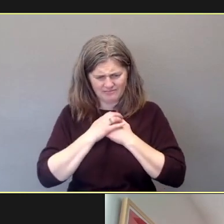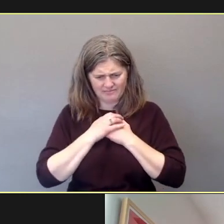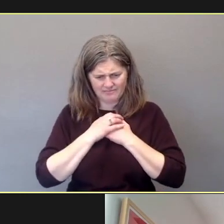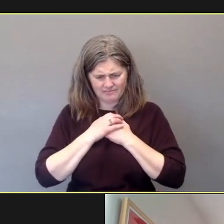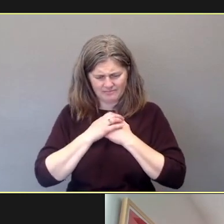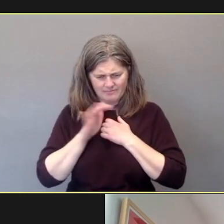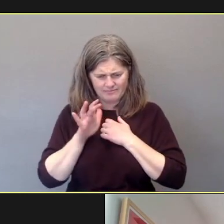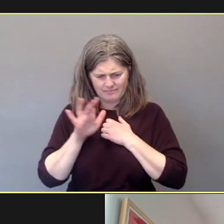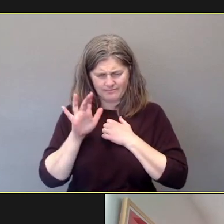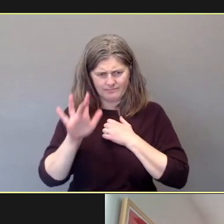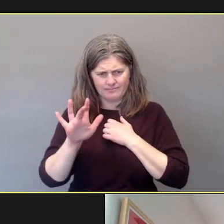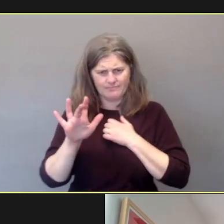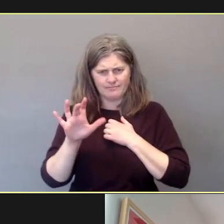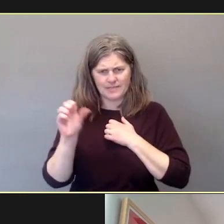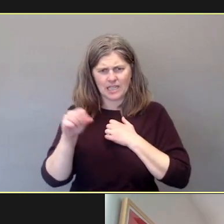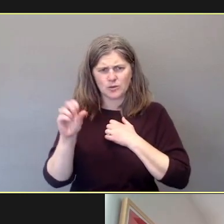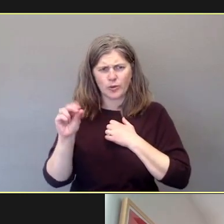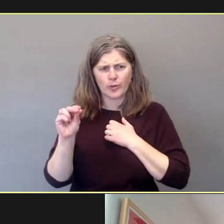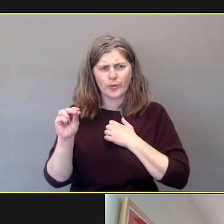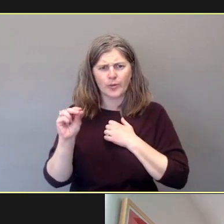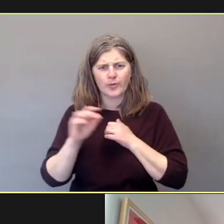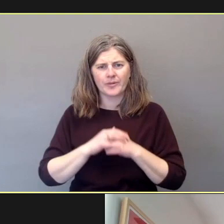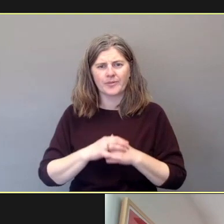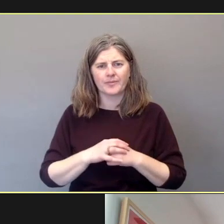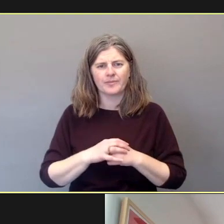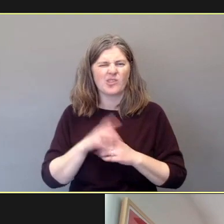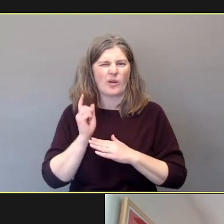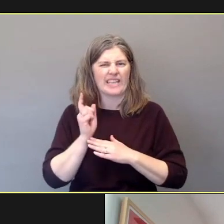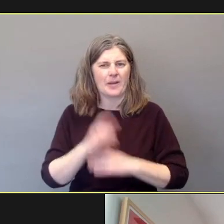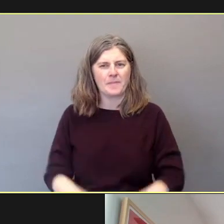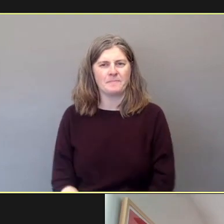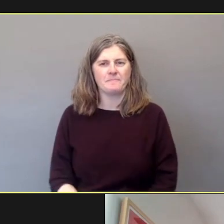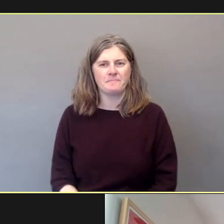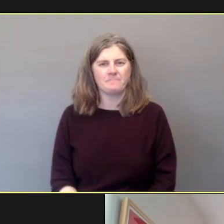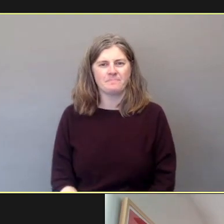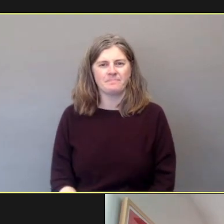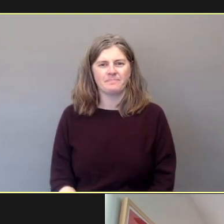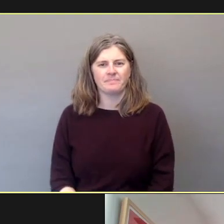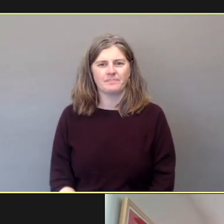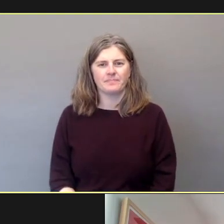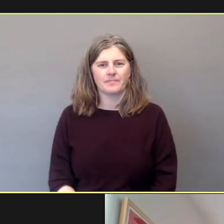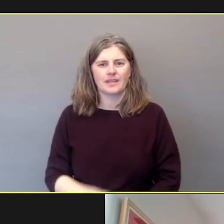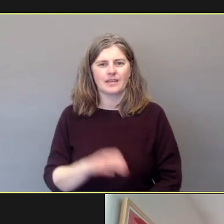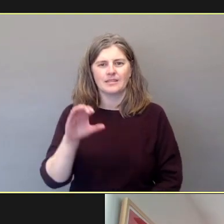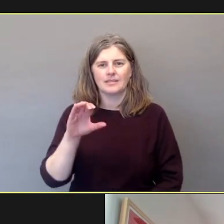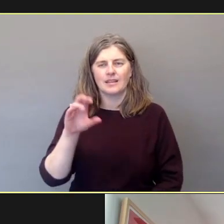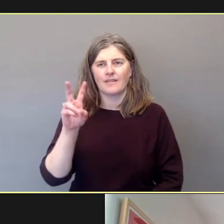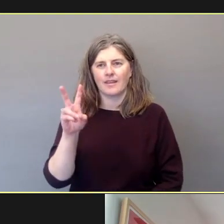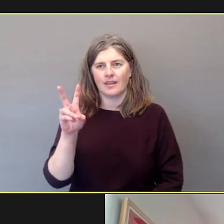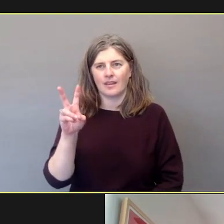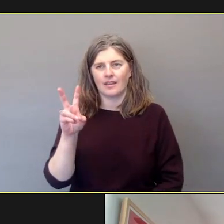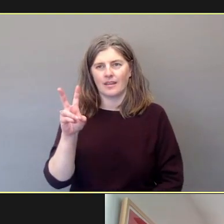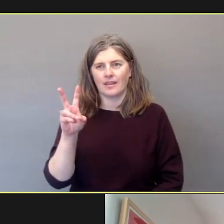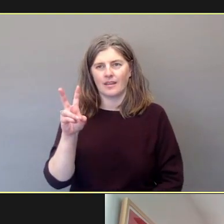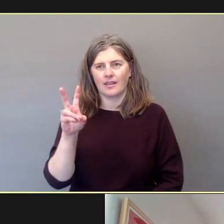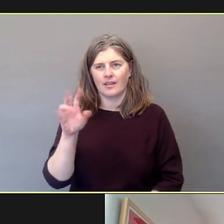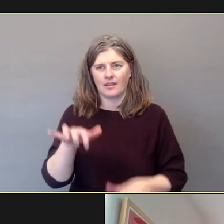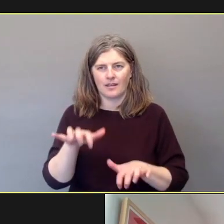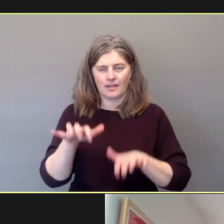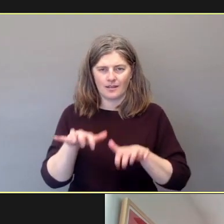Here it is. Let's just a second. CV. There we